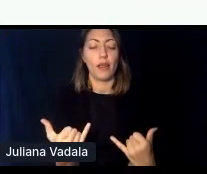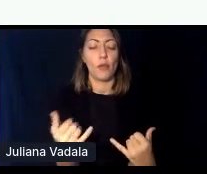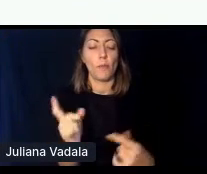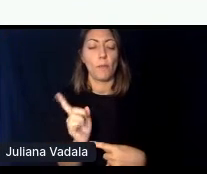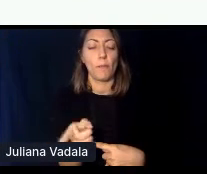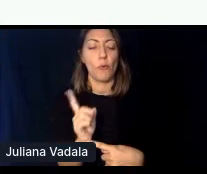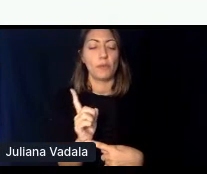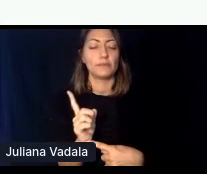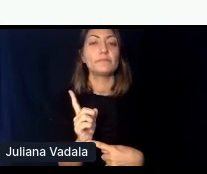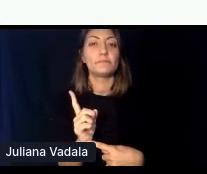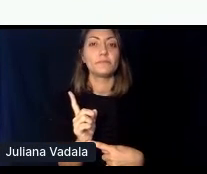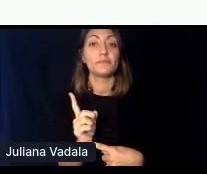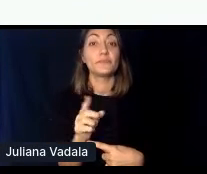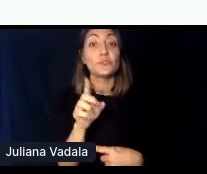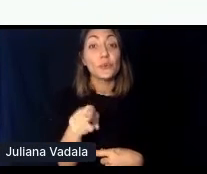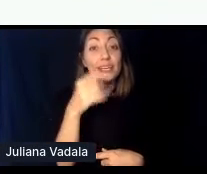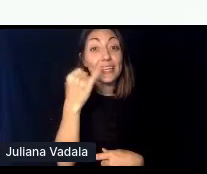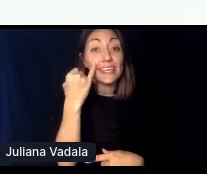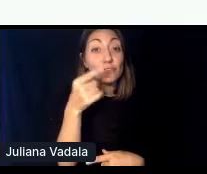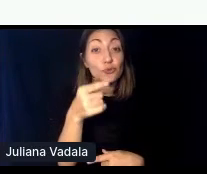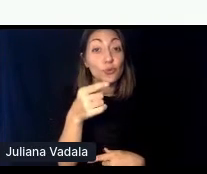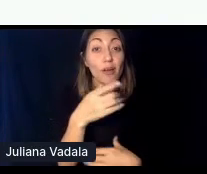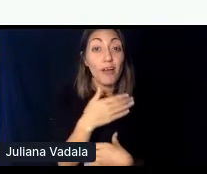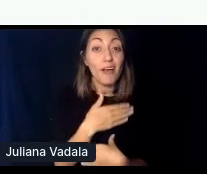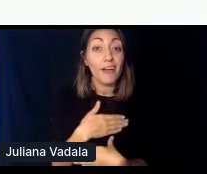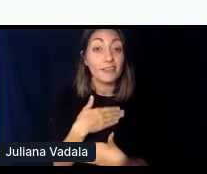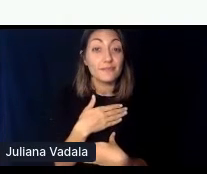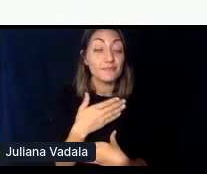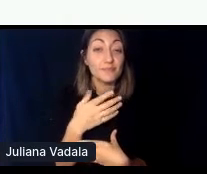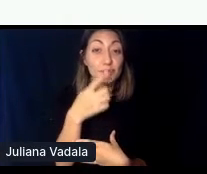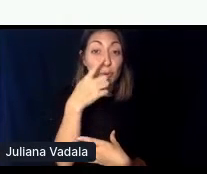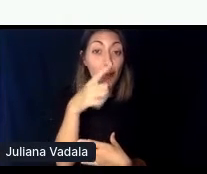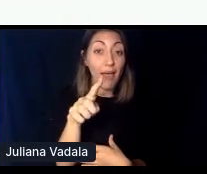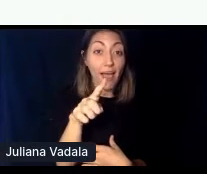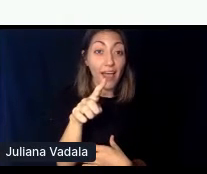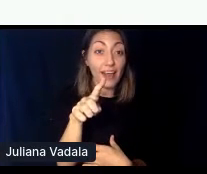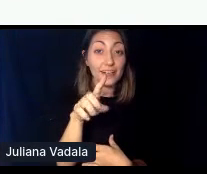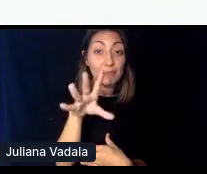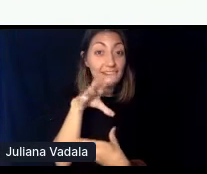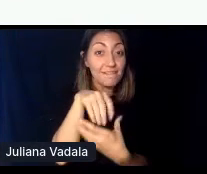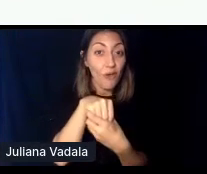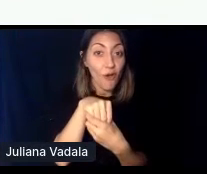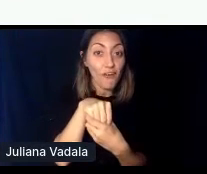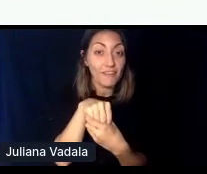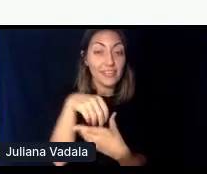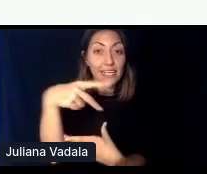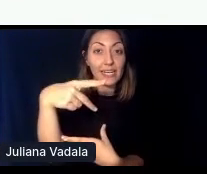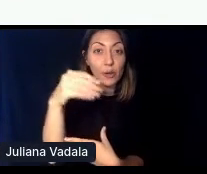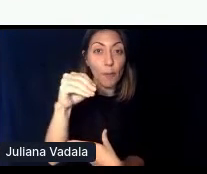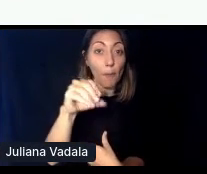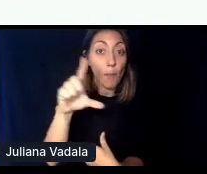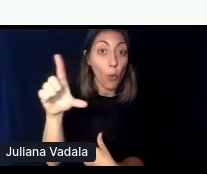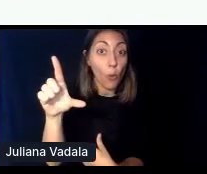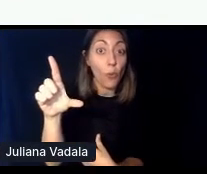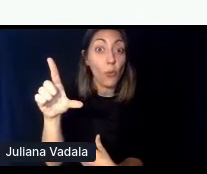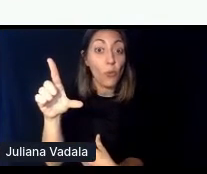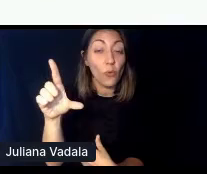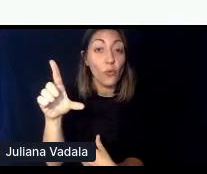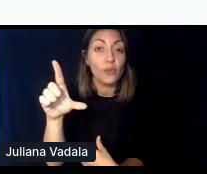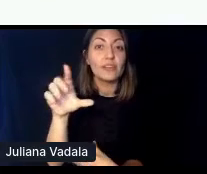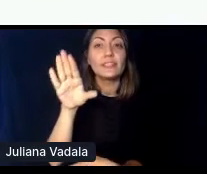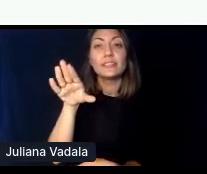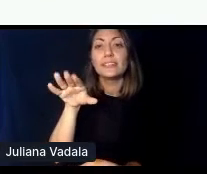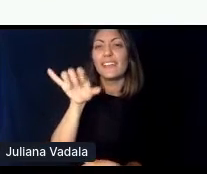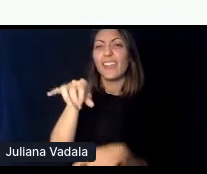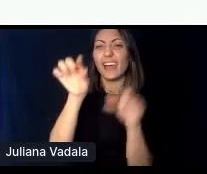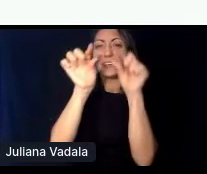If you're comfortable in taking part in surveying how our community is doing, please answer the next